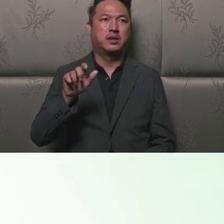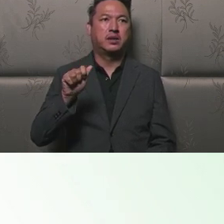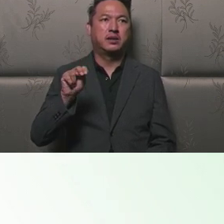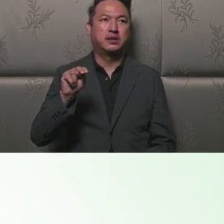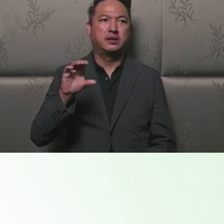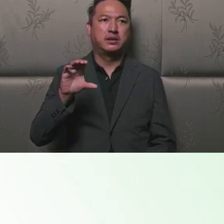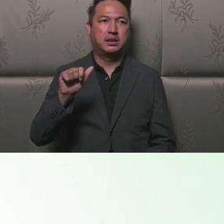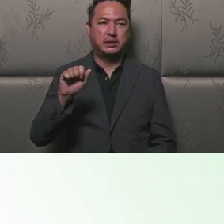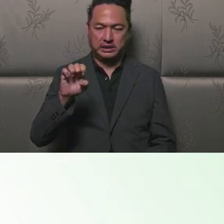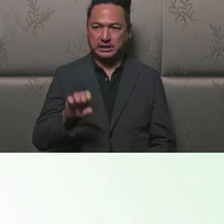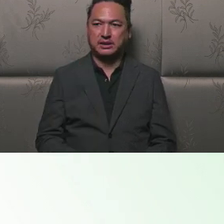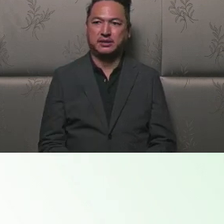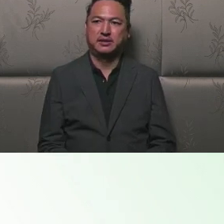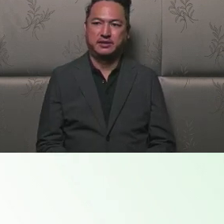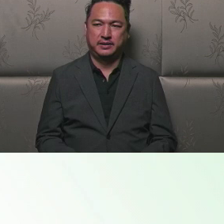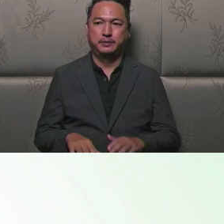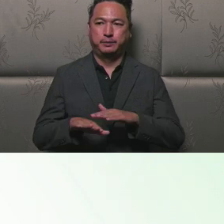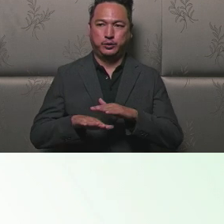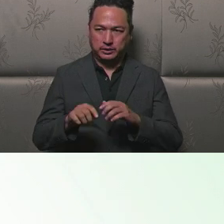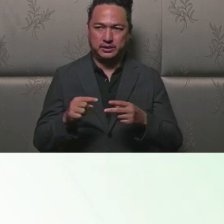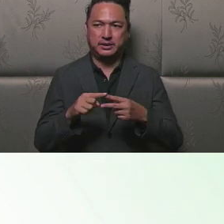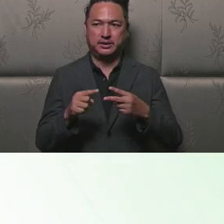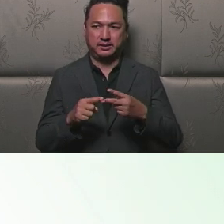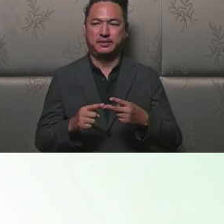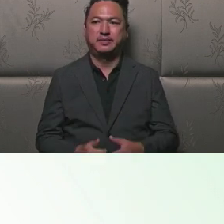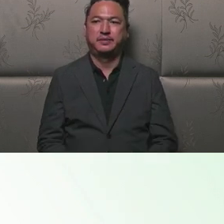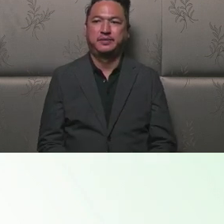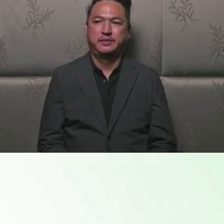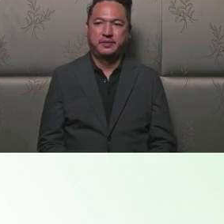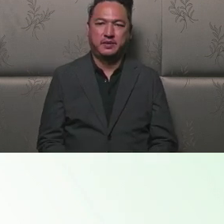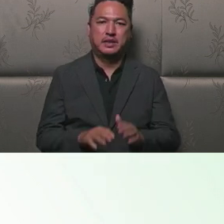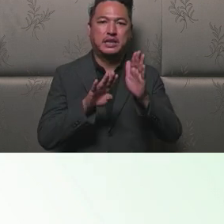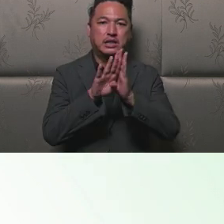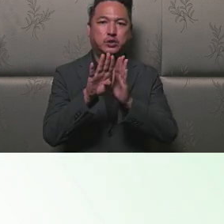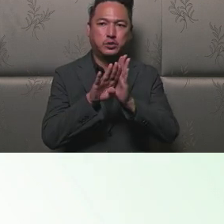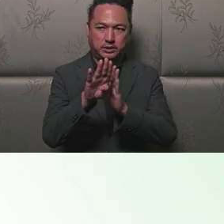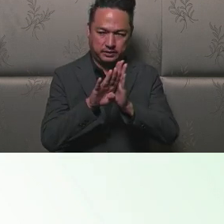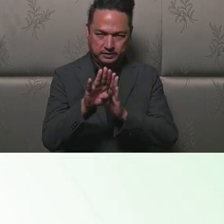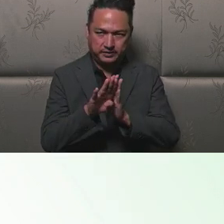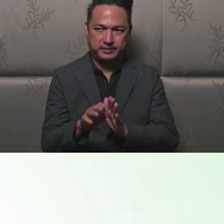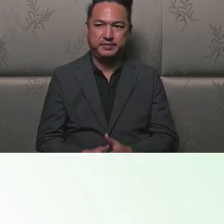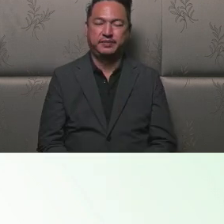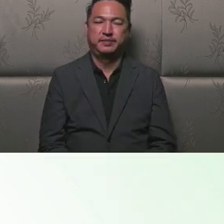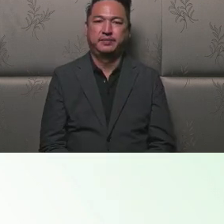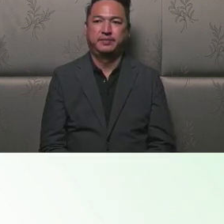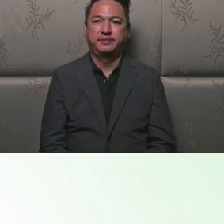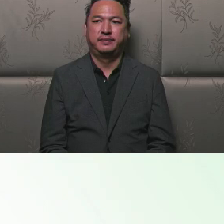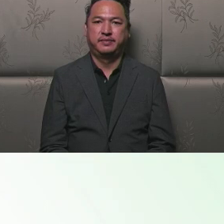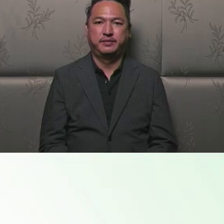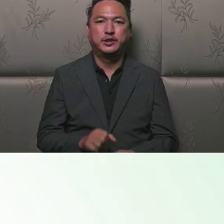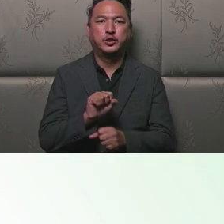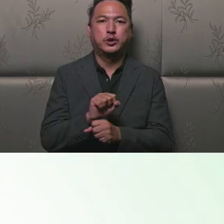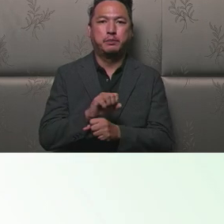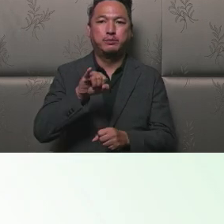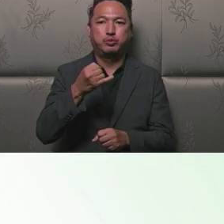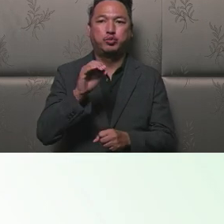competencies and objectives. In preparing the lesson plan, we're going to provide the national